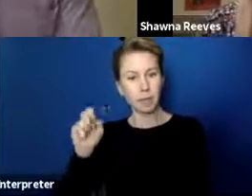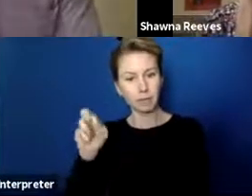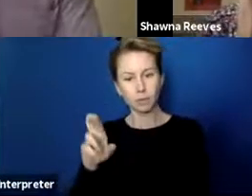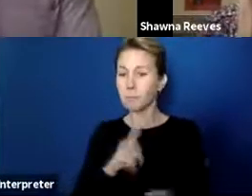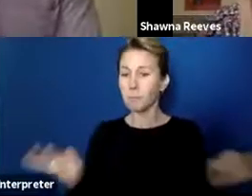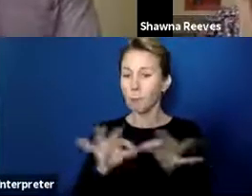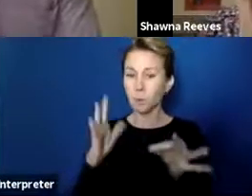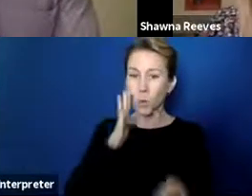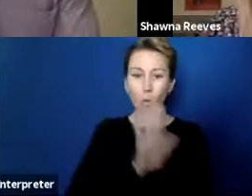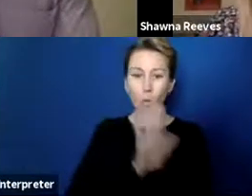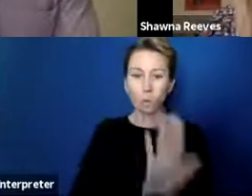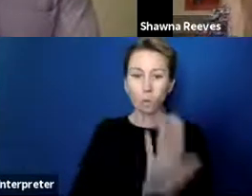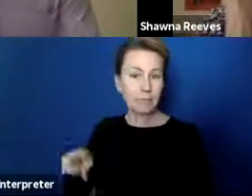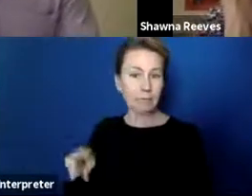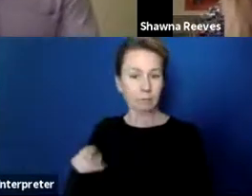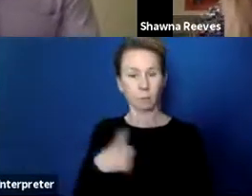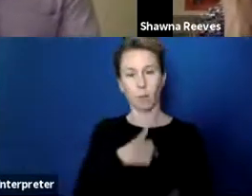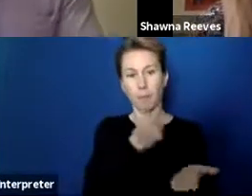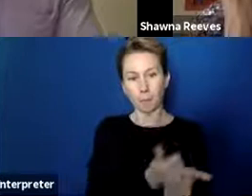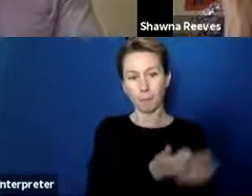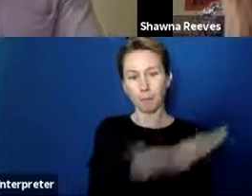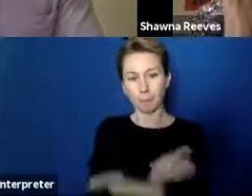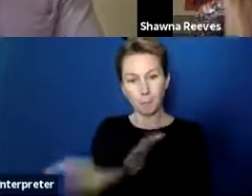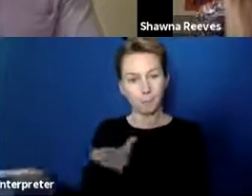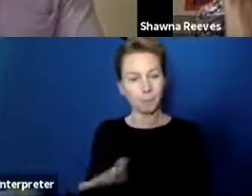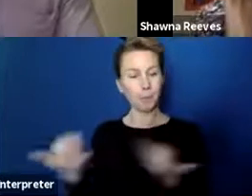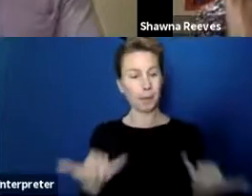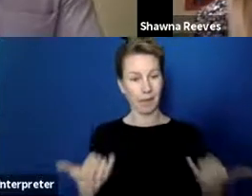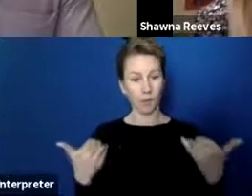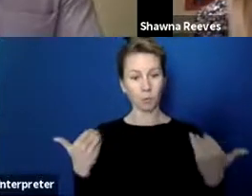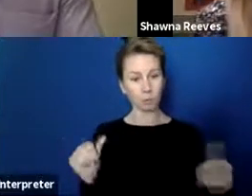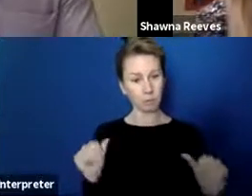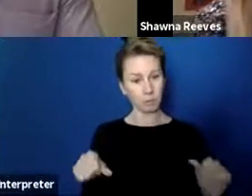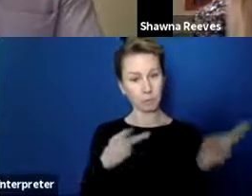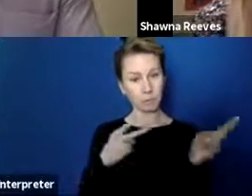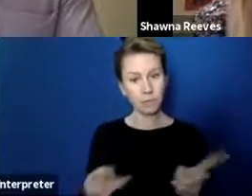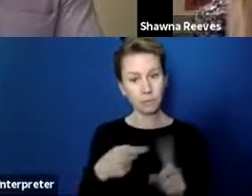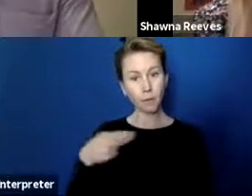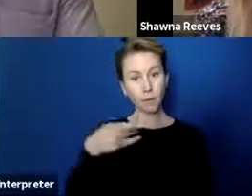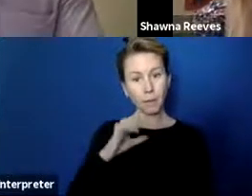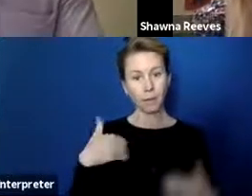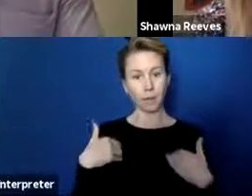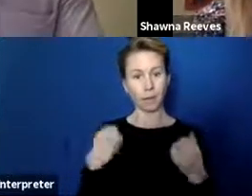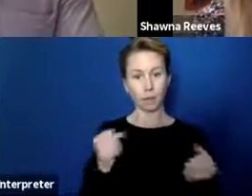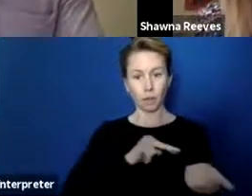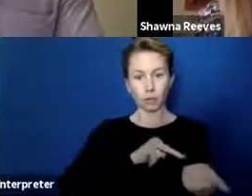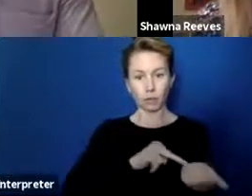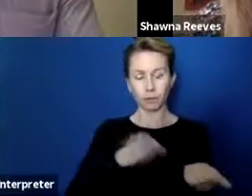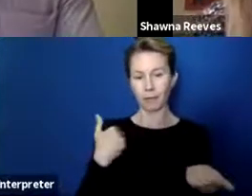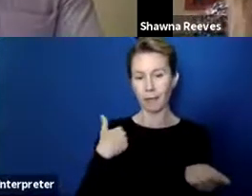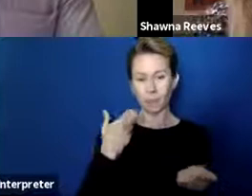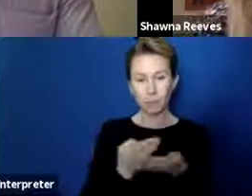Right. And so we were able to do this PPE distribution of masks, gloves, sanitizer, and partner with public health to